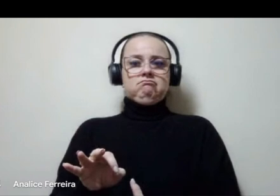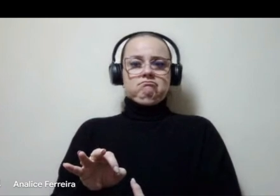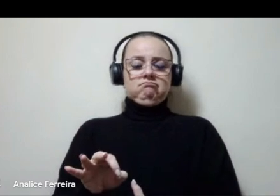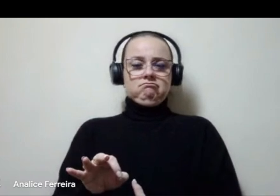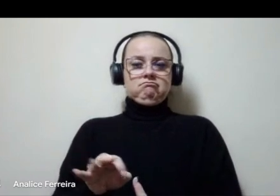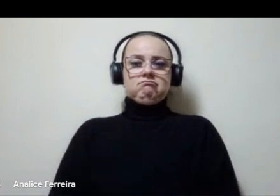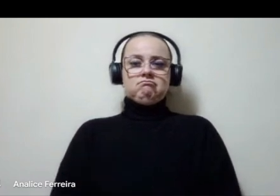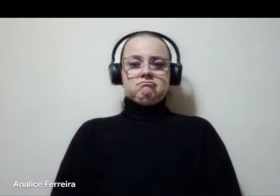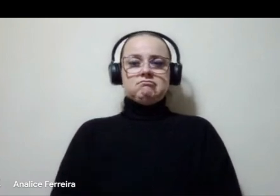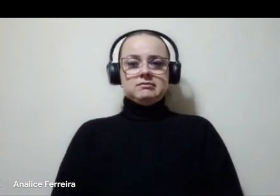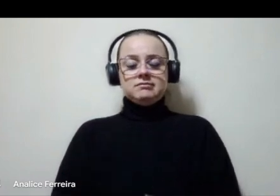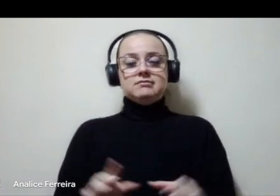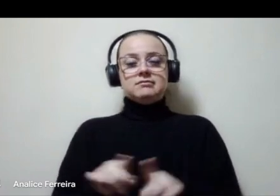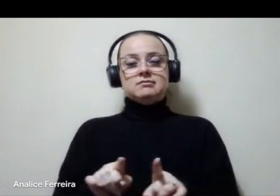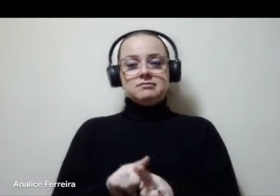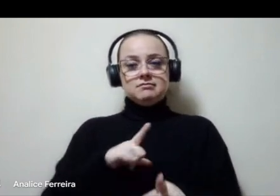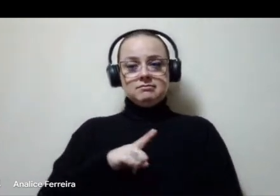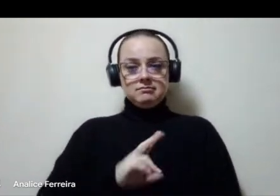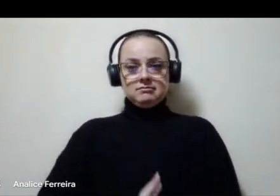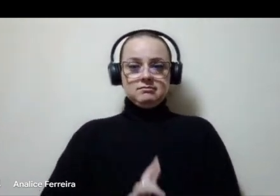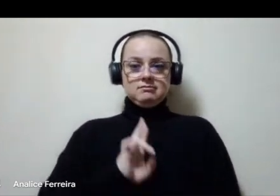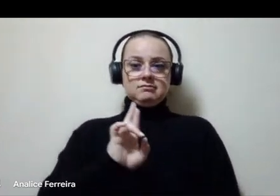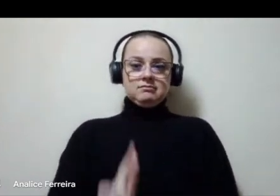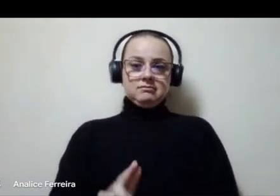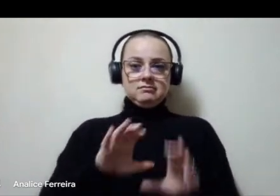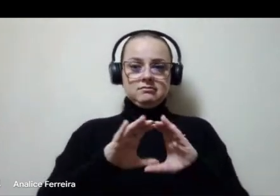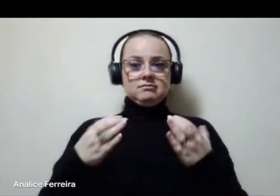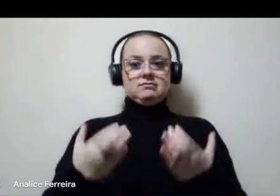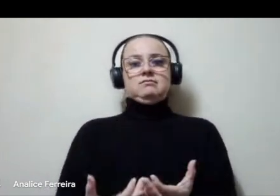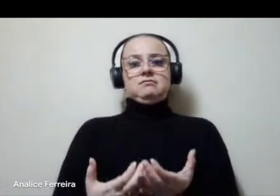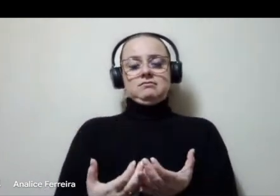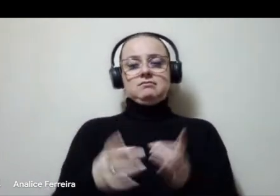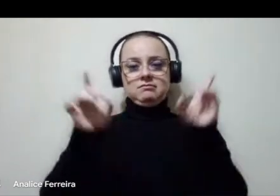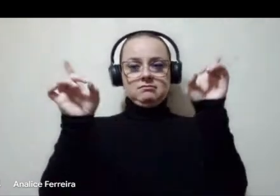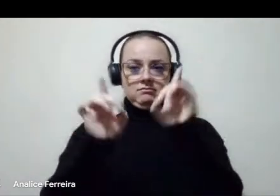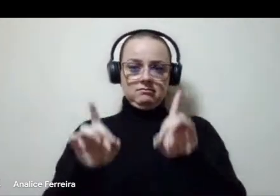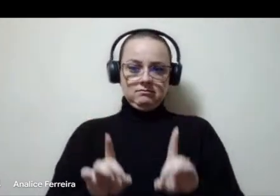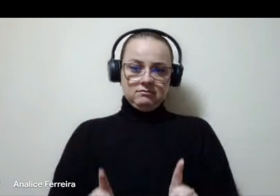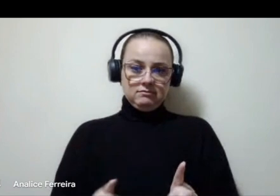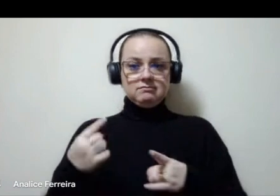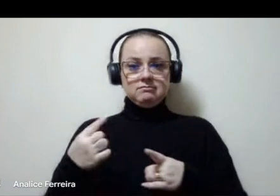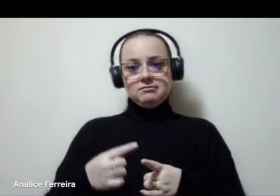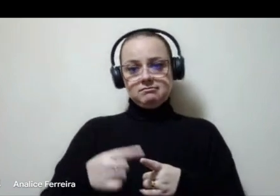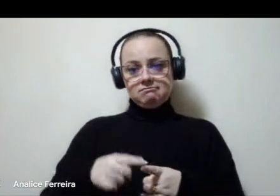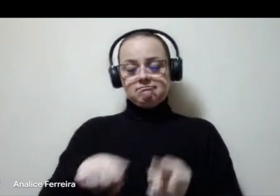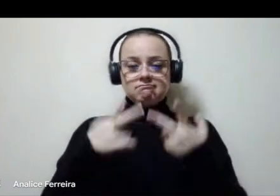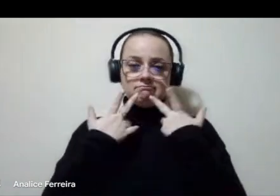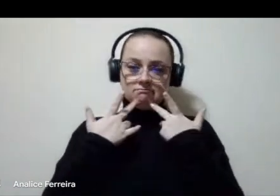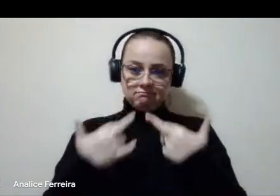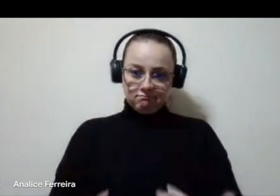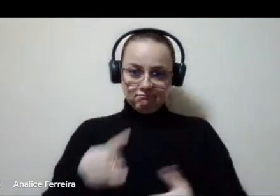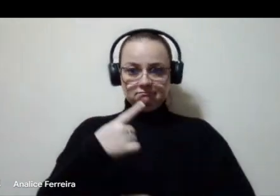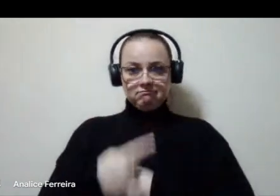and we also representatives of the community of people with deficiencies. Because this is a novelty, this year, 5